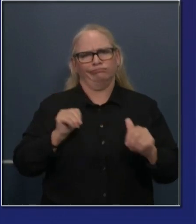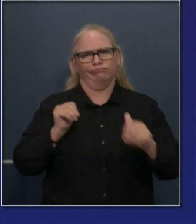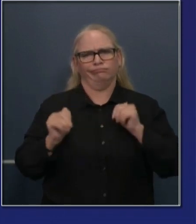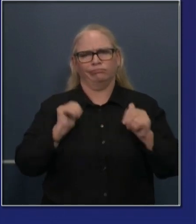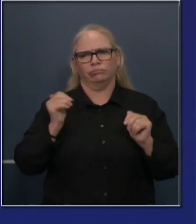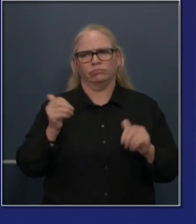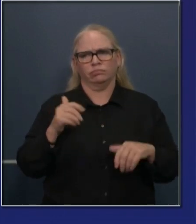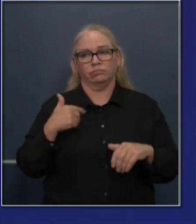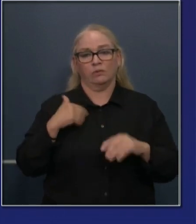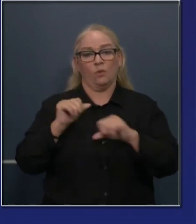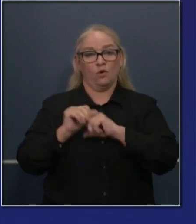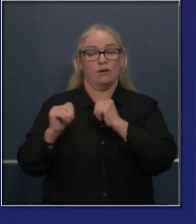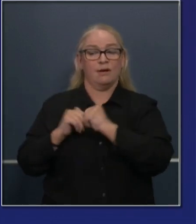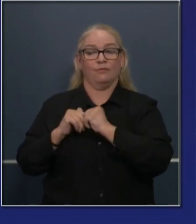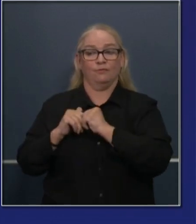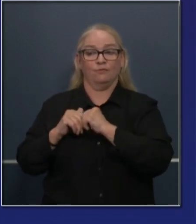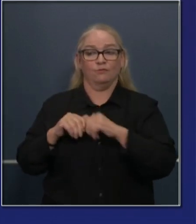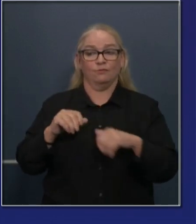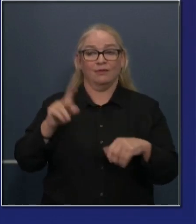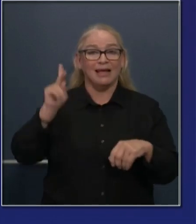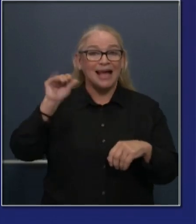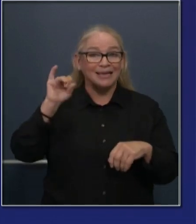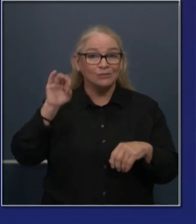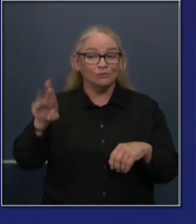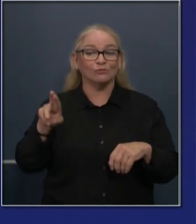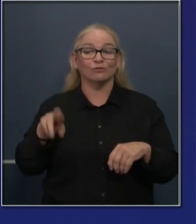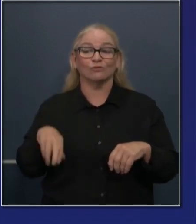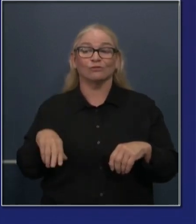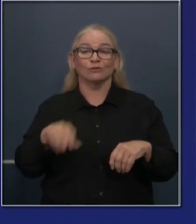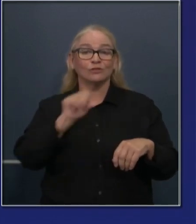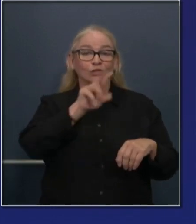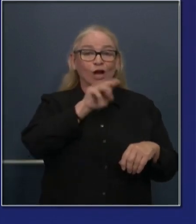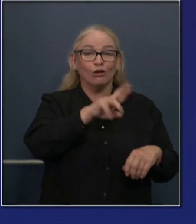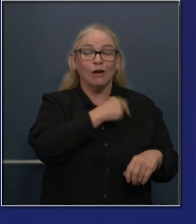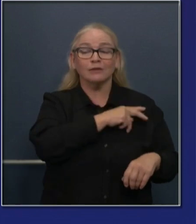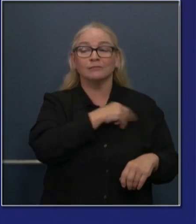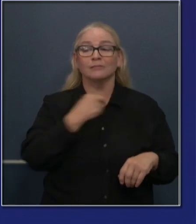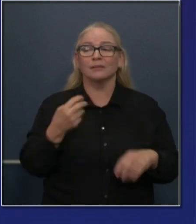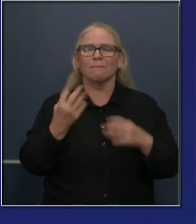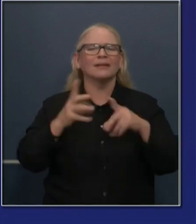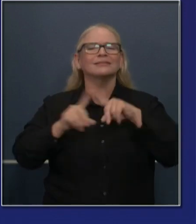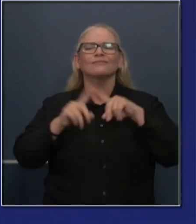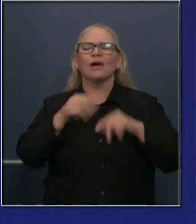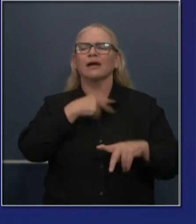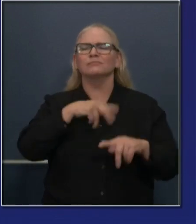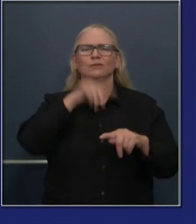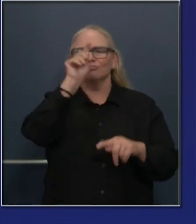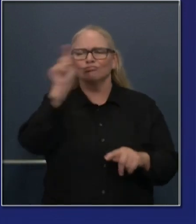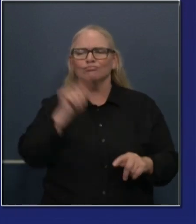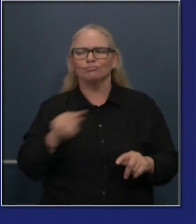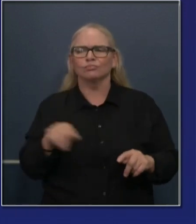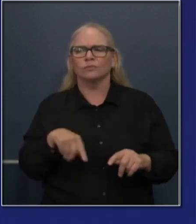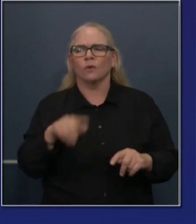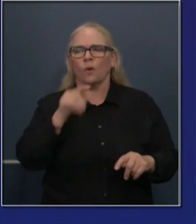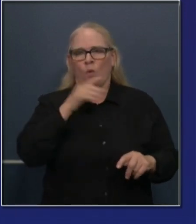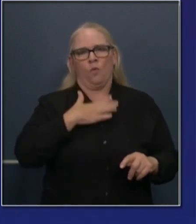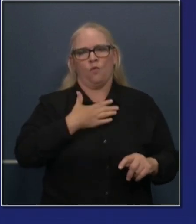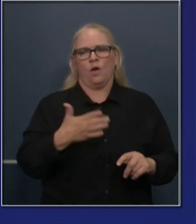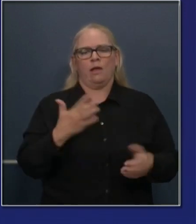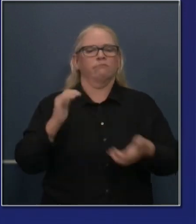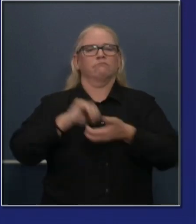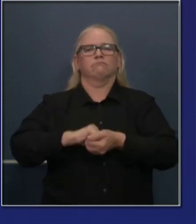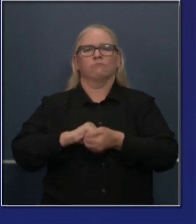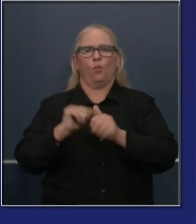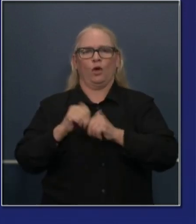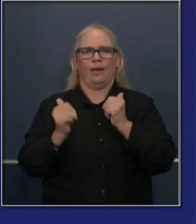with Kaiser and Sutter as healthcare systems who've been incredible partners with our efforts to